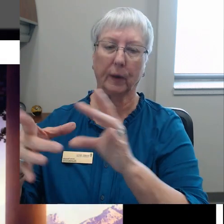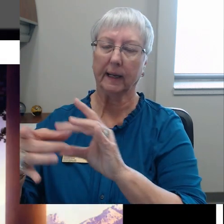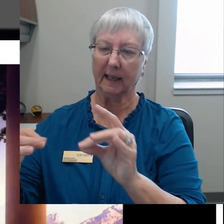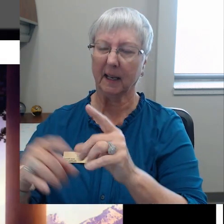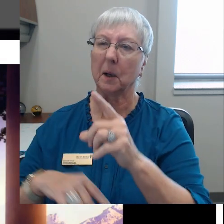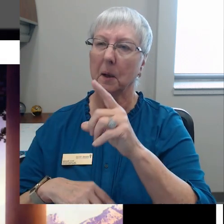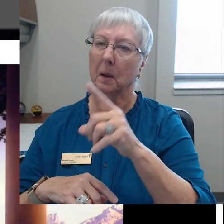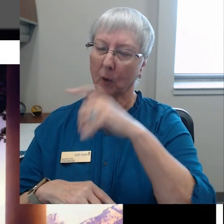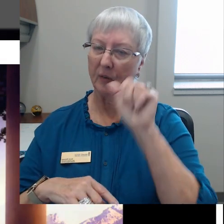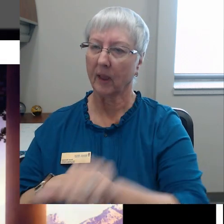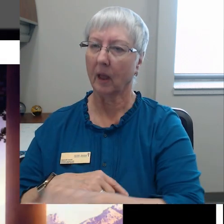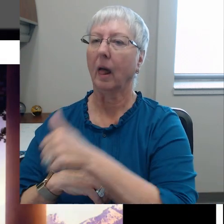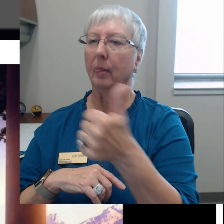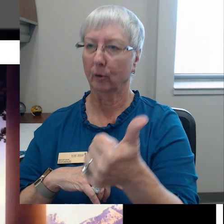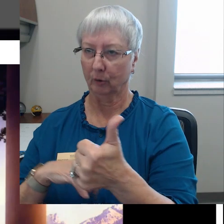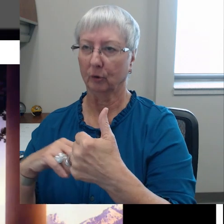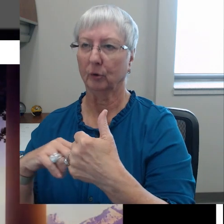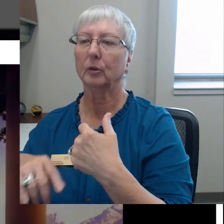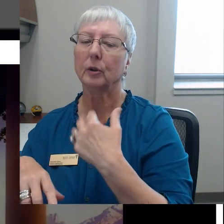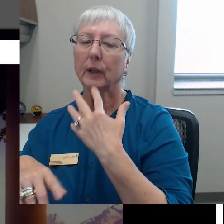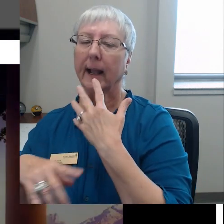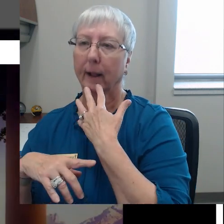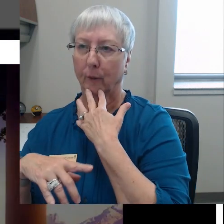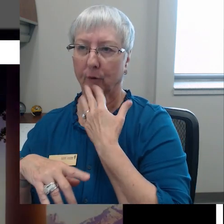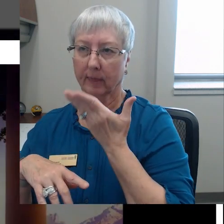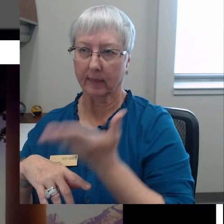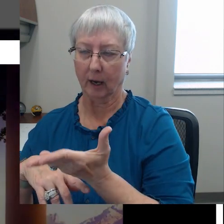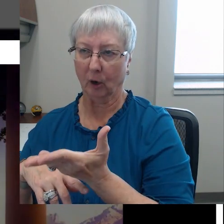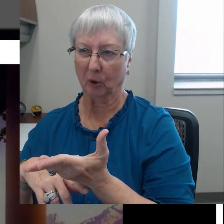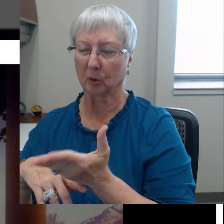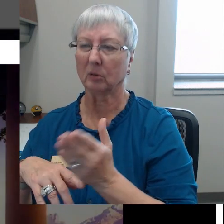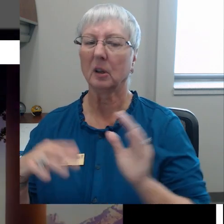color story from the first image. This photo